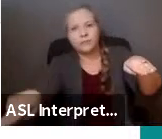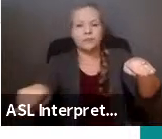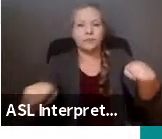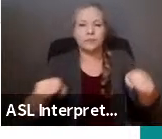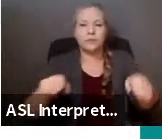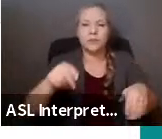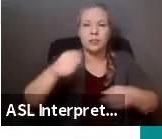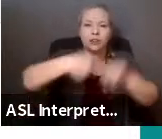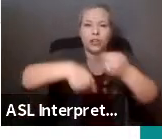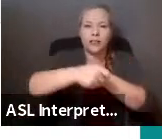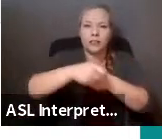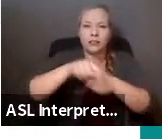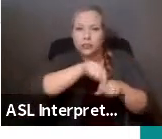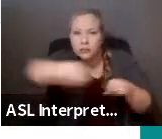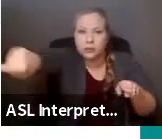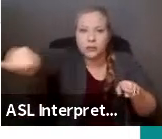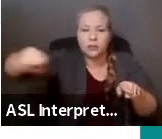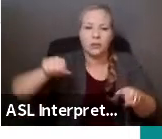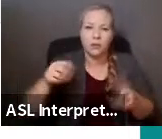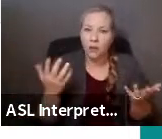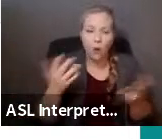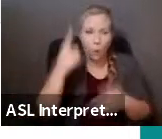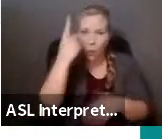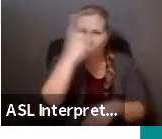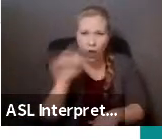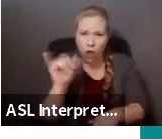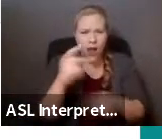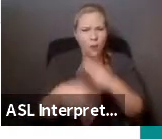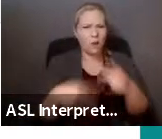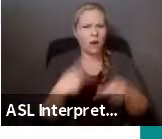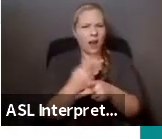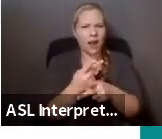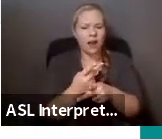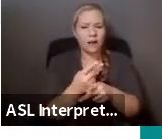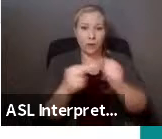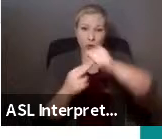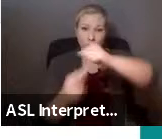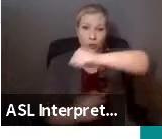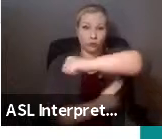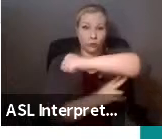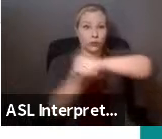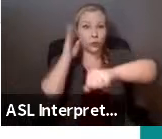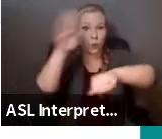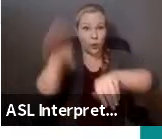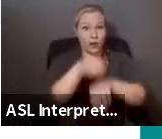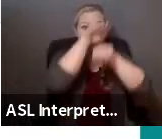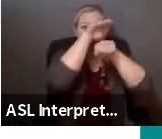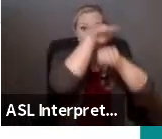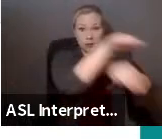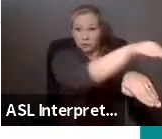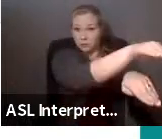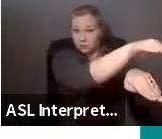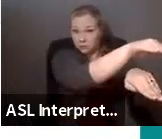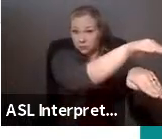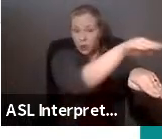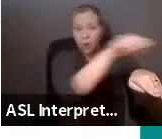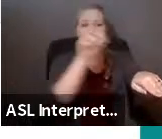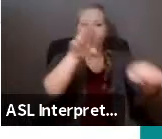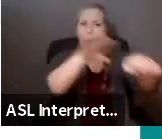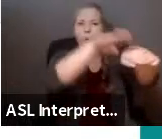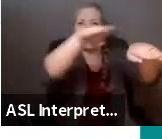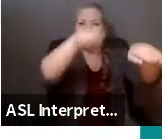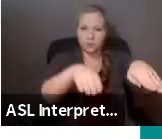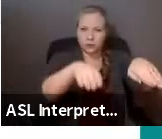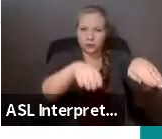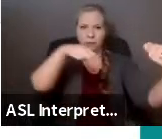as it goes over the Columbia, whether it's, you know, side by side or stacked, things like that. The interchanges in